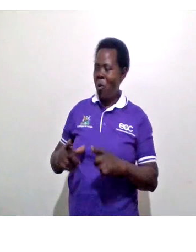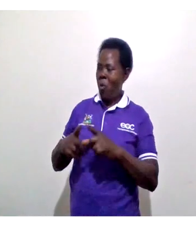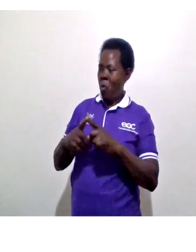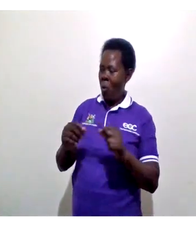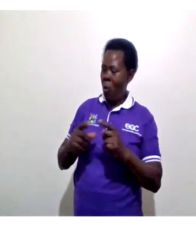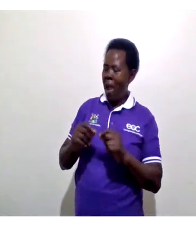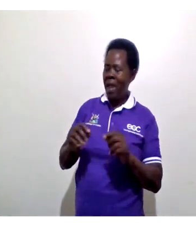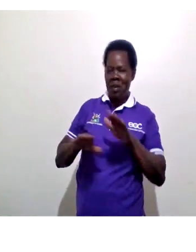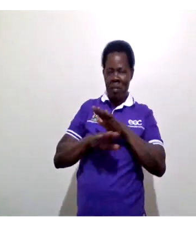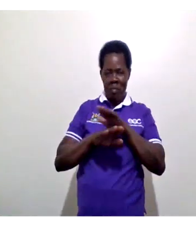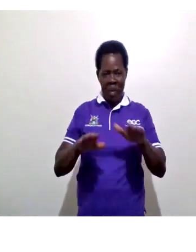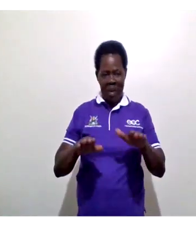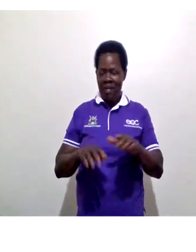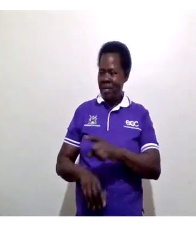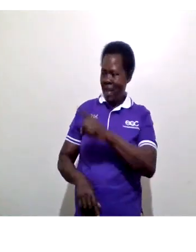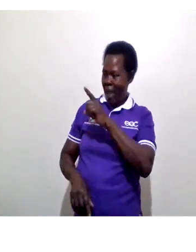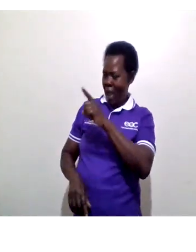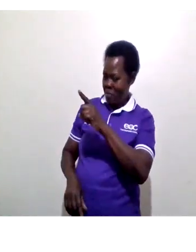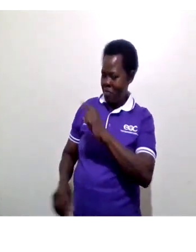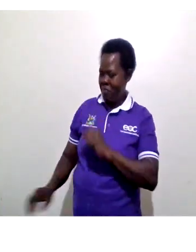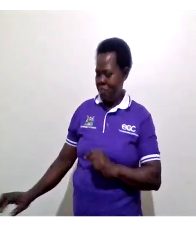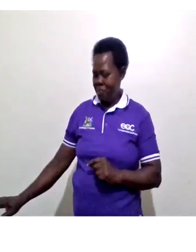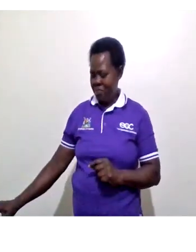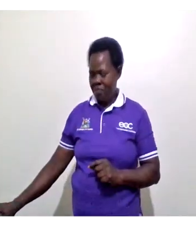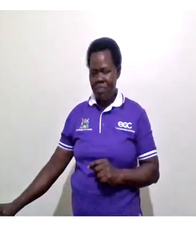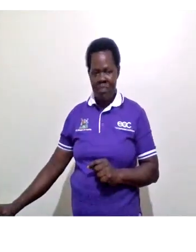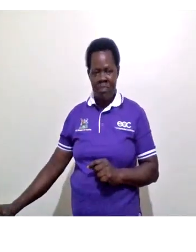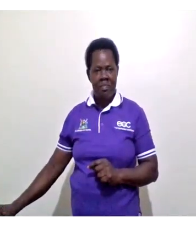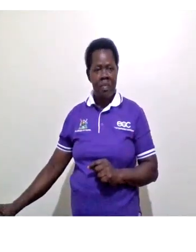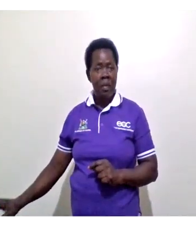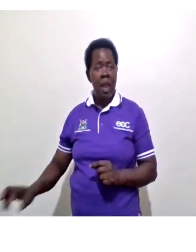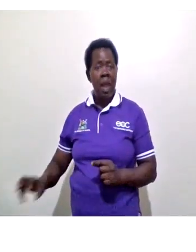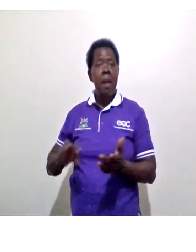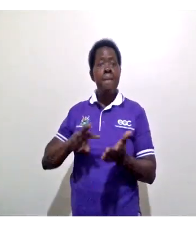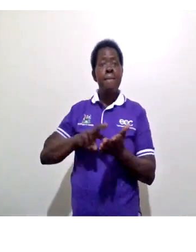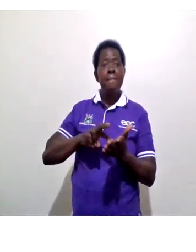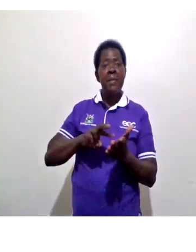Yes. Now, this word base here